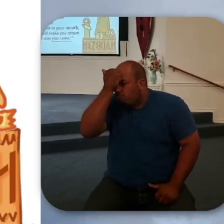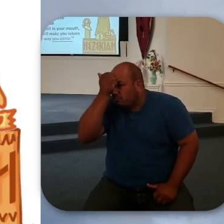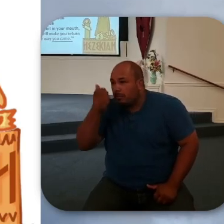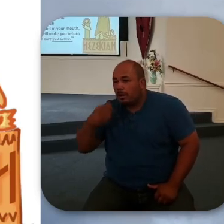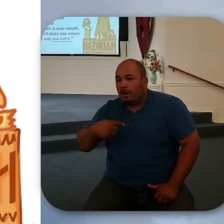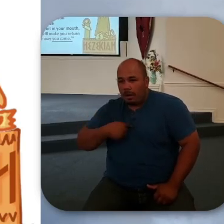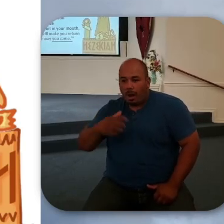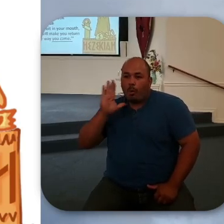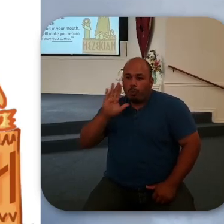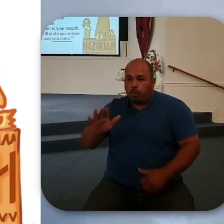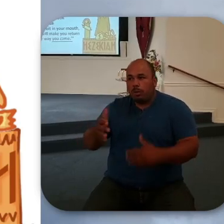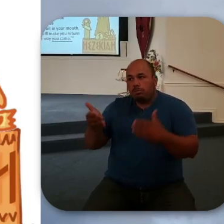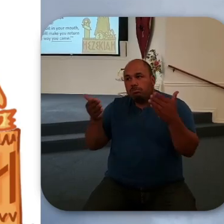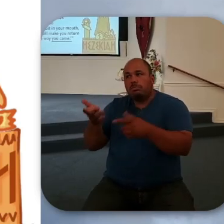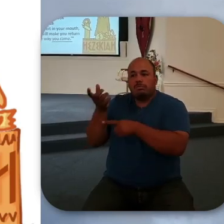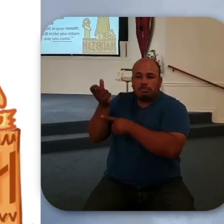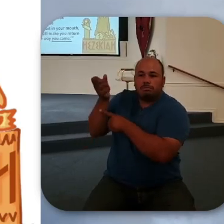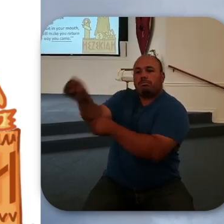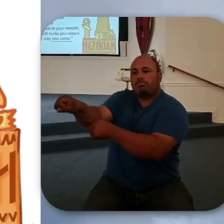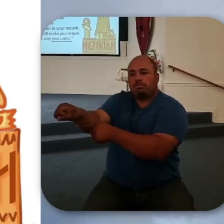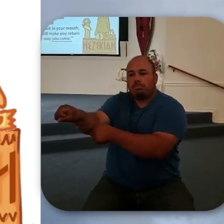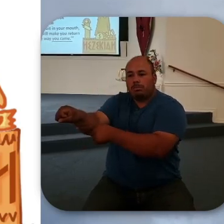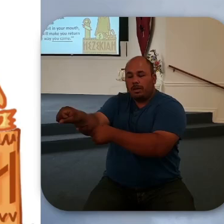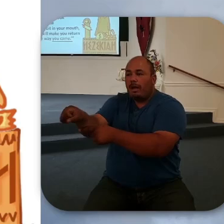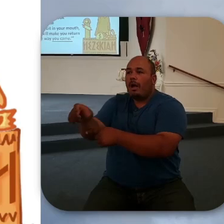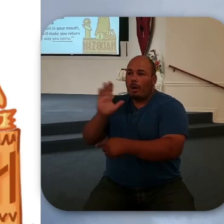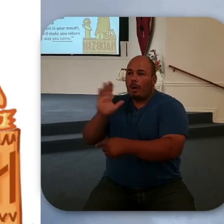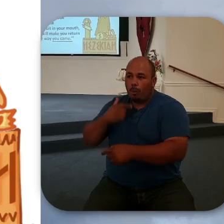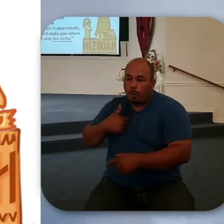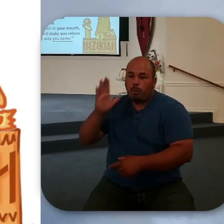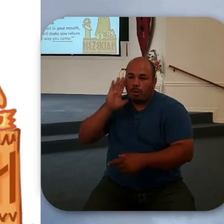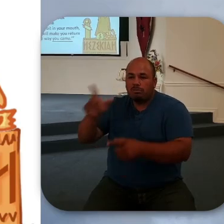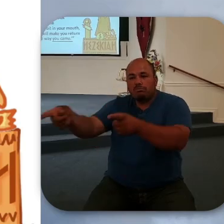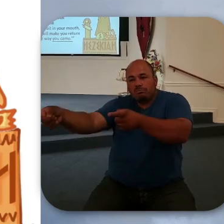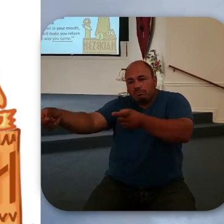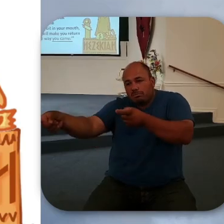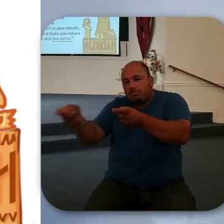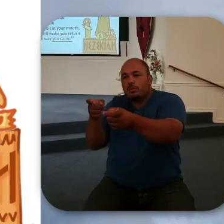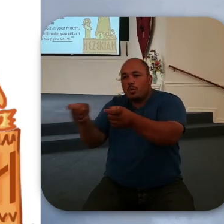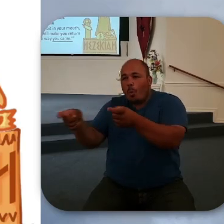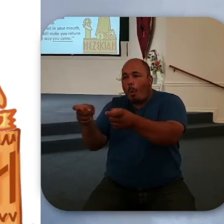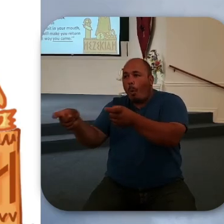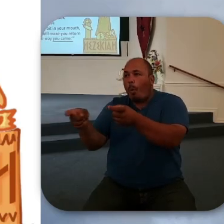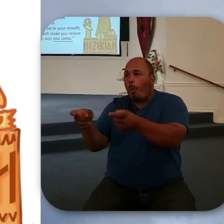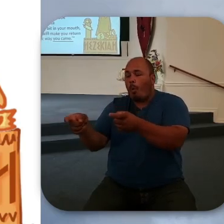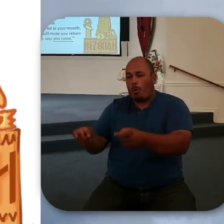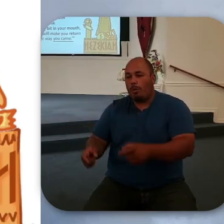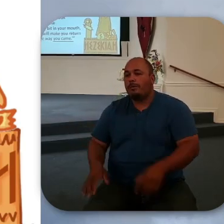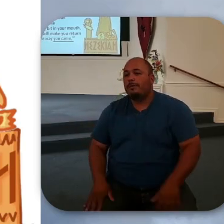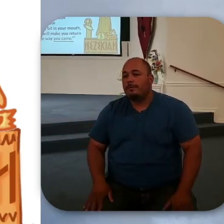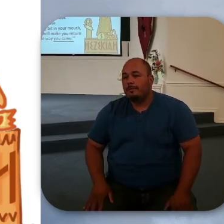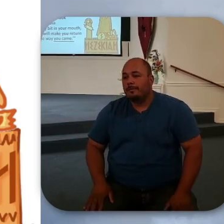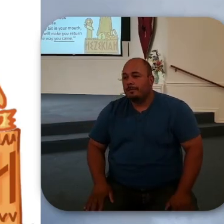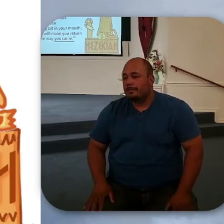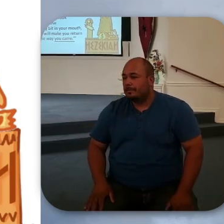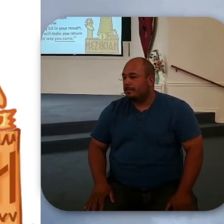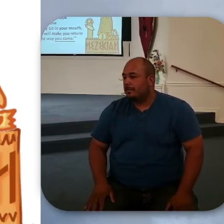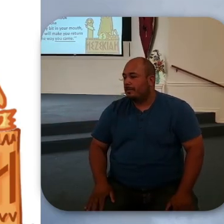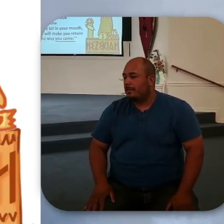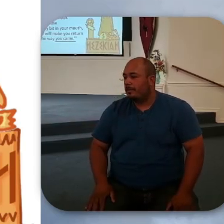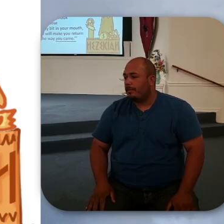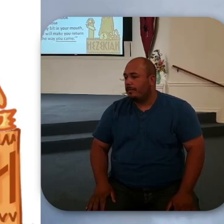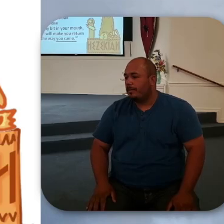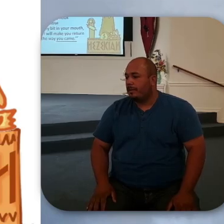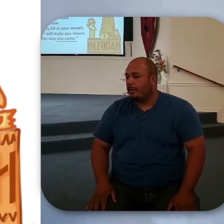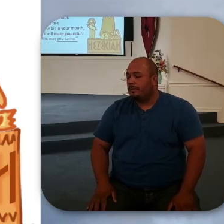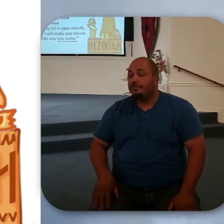hook in your nose and my bit in your mouth, and I will make you return by the way you came.